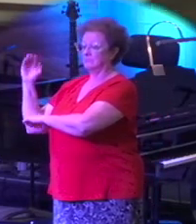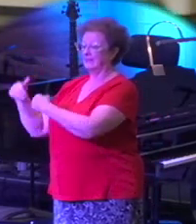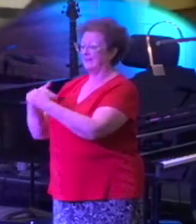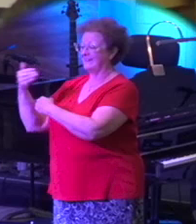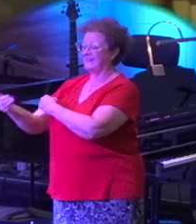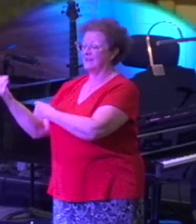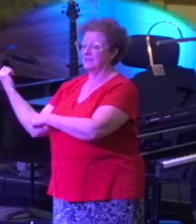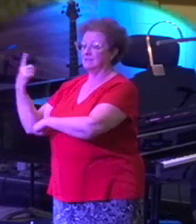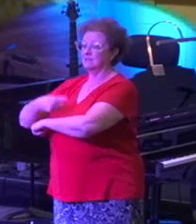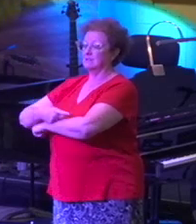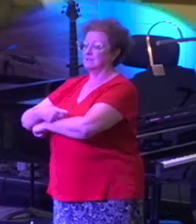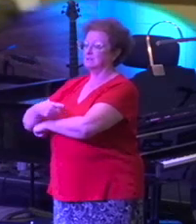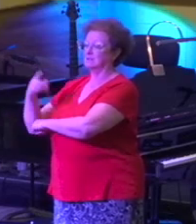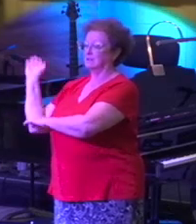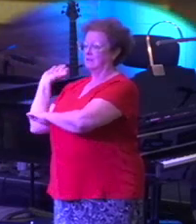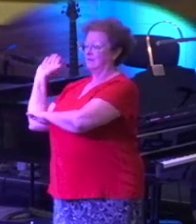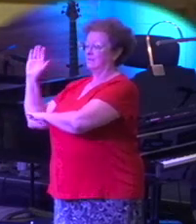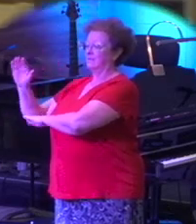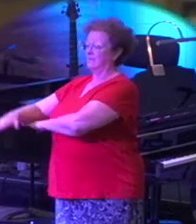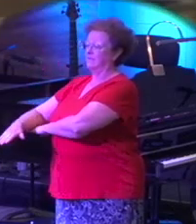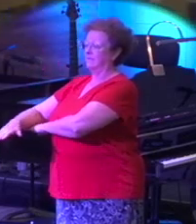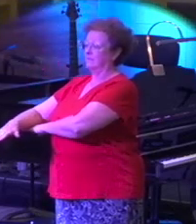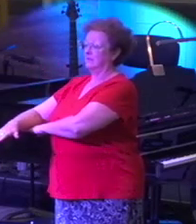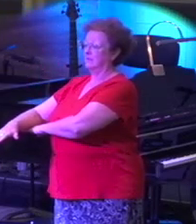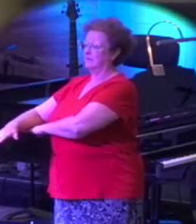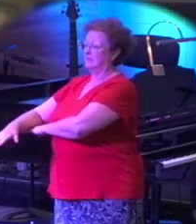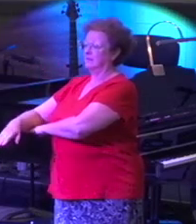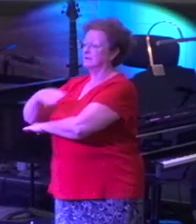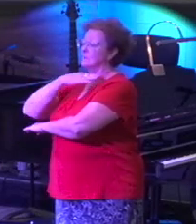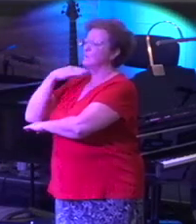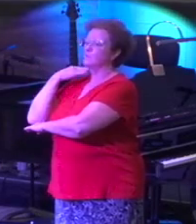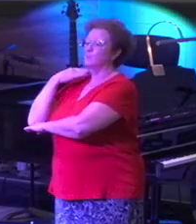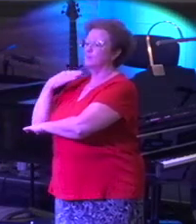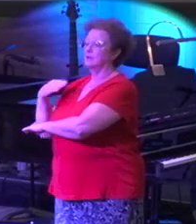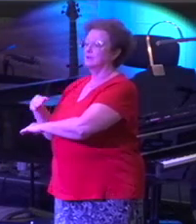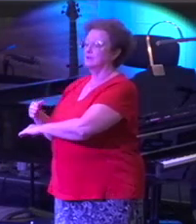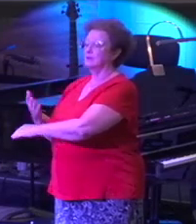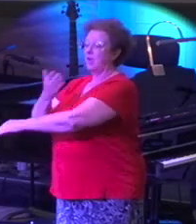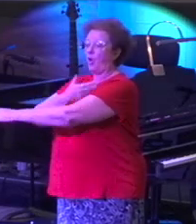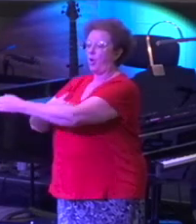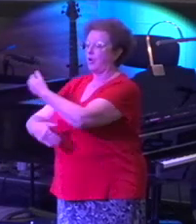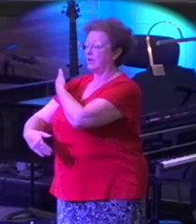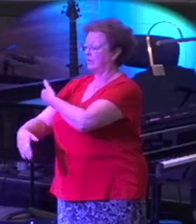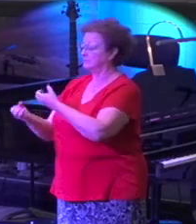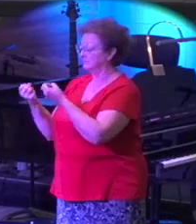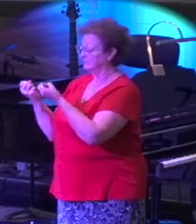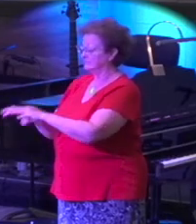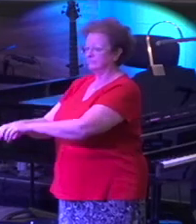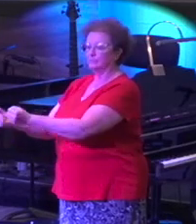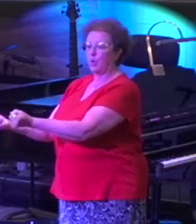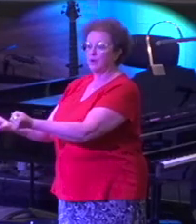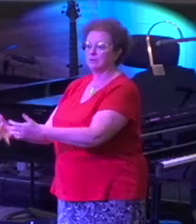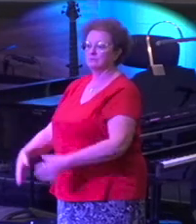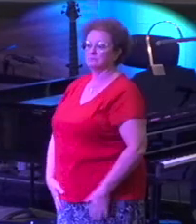of Dagon has fallen again, but now it's decapitated and its arms are gone. And they're like, oh no,